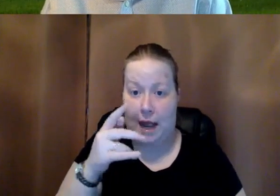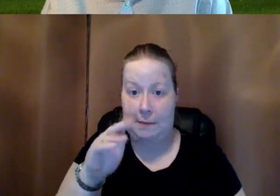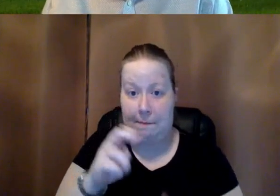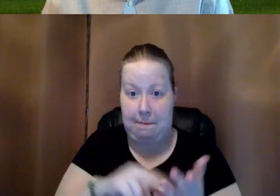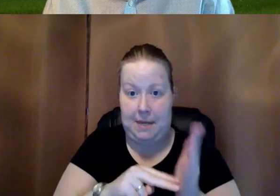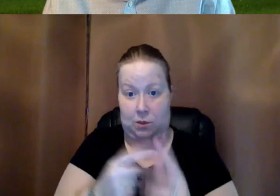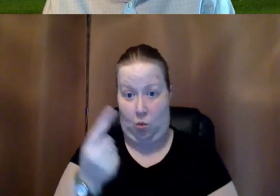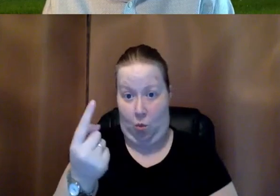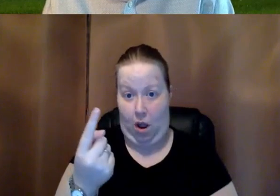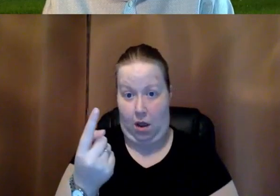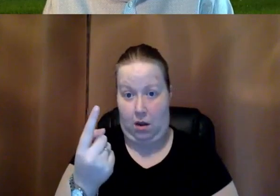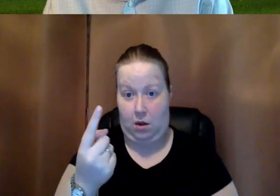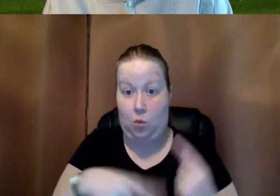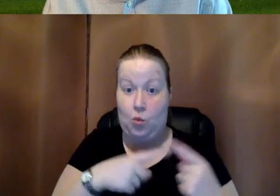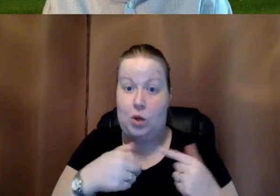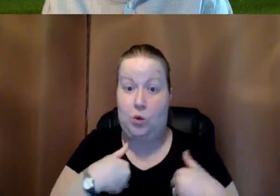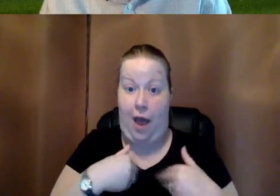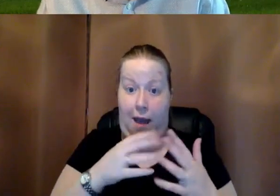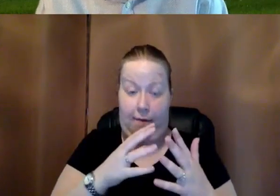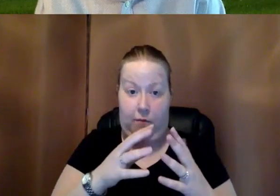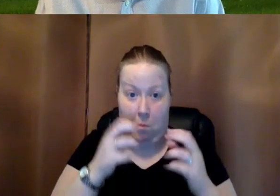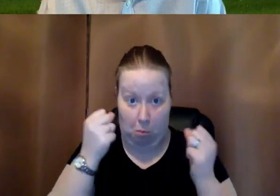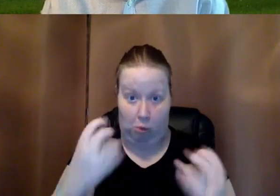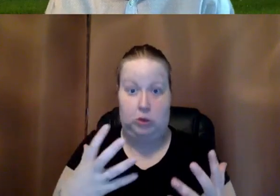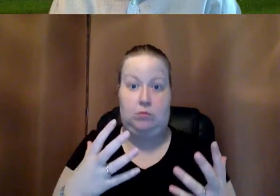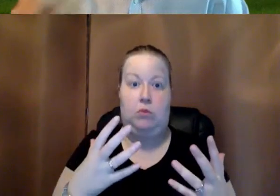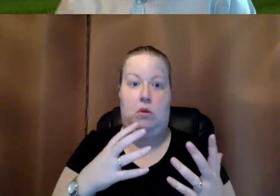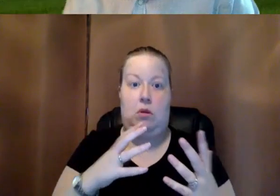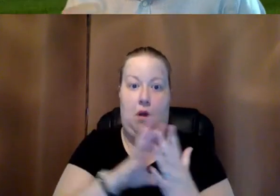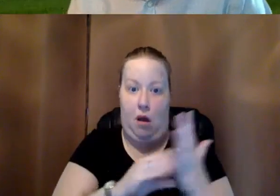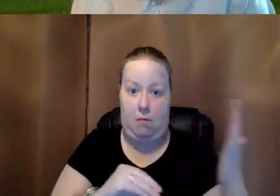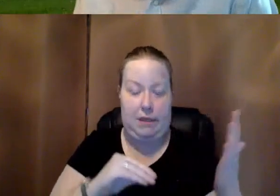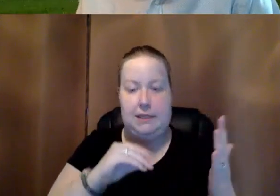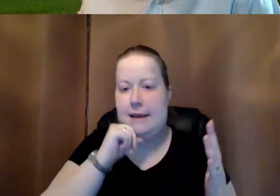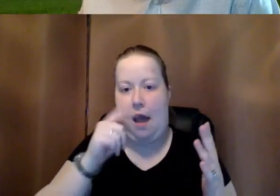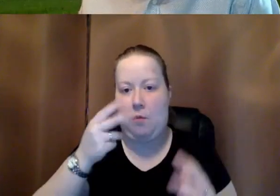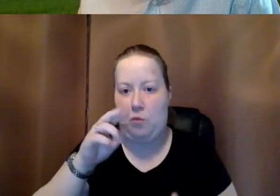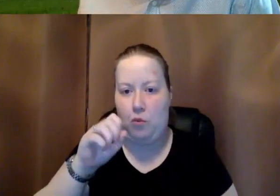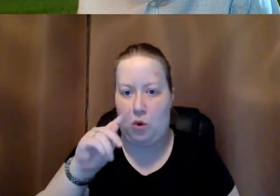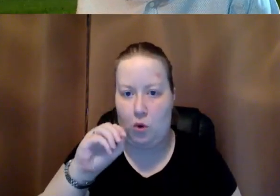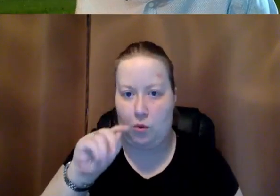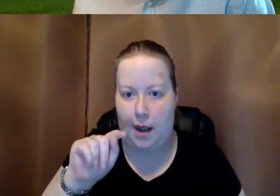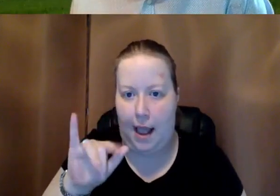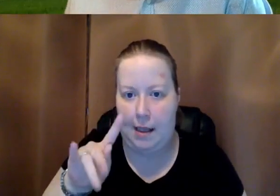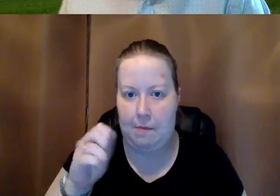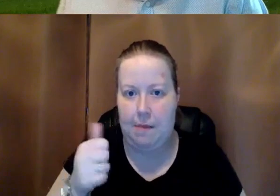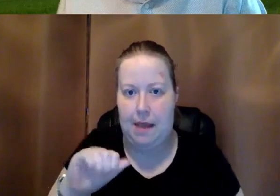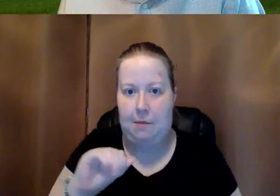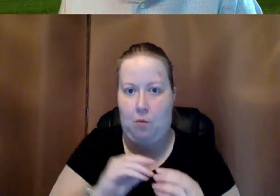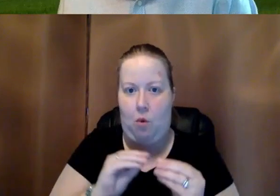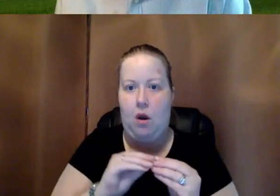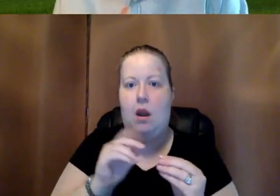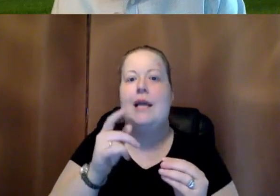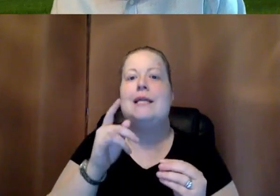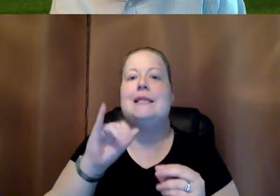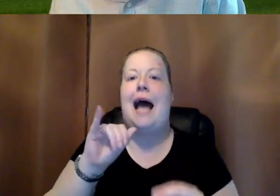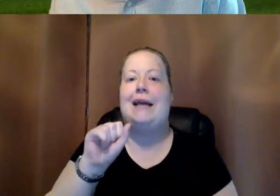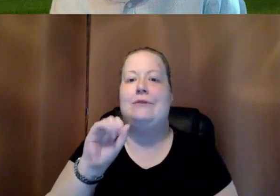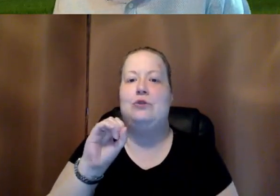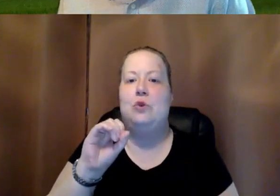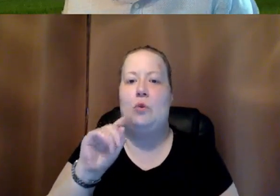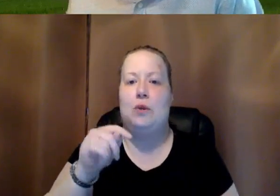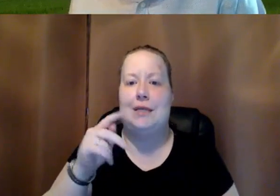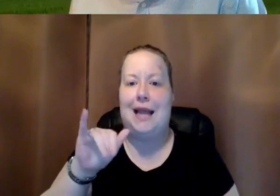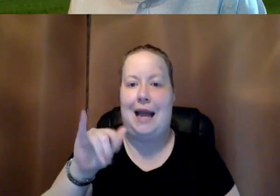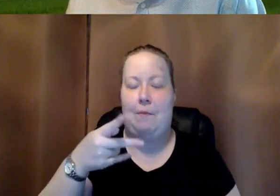really exists. The moment you have multiple copies of it, they're not all prototypes anymore. And so we think of them as isotypes, they're equivalent copies, but they might not be